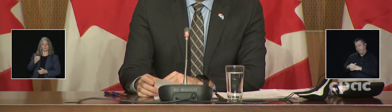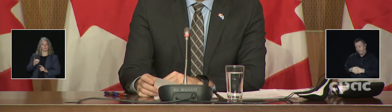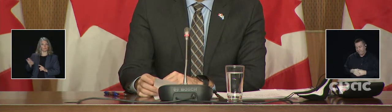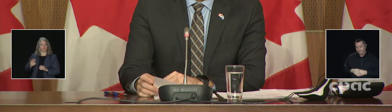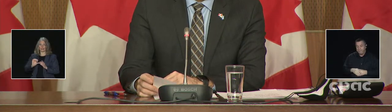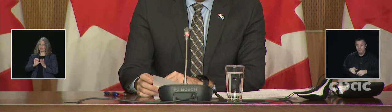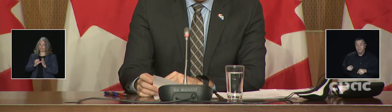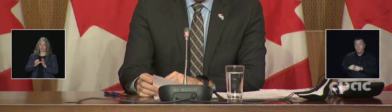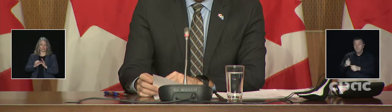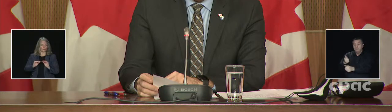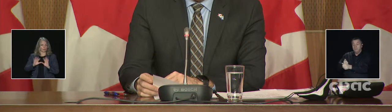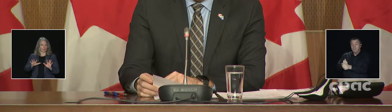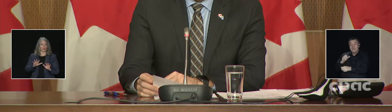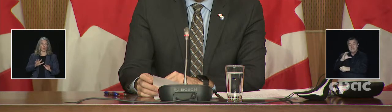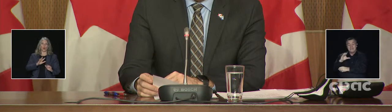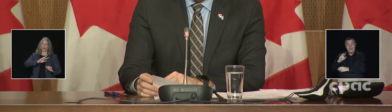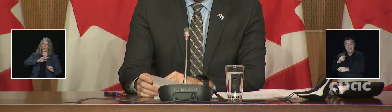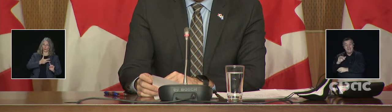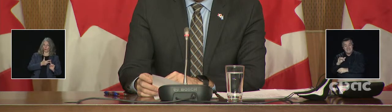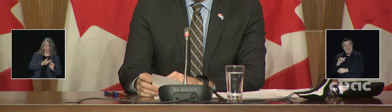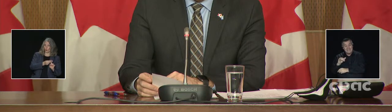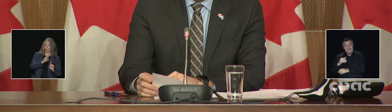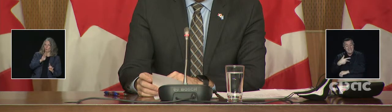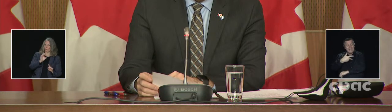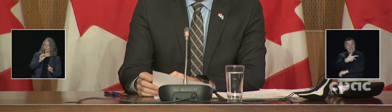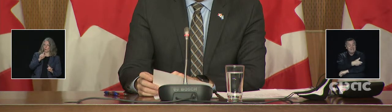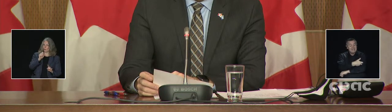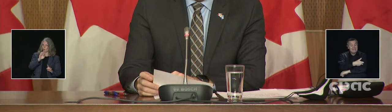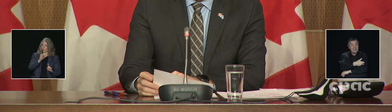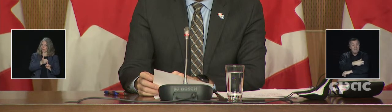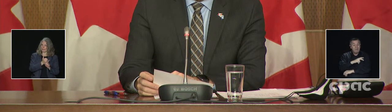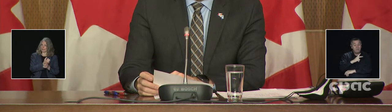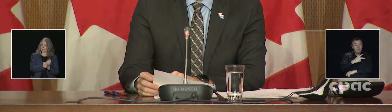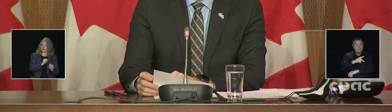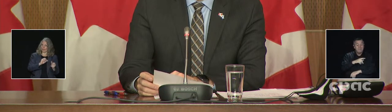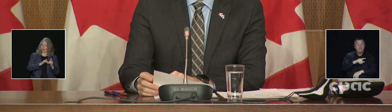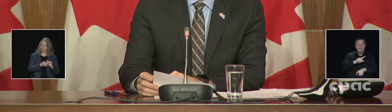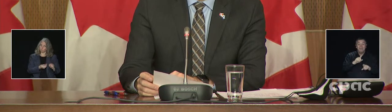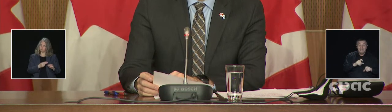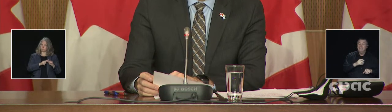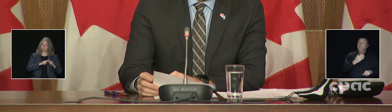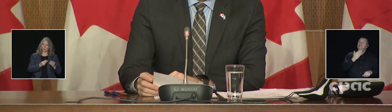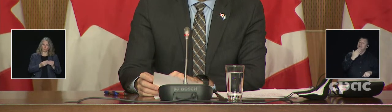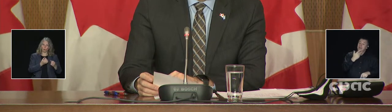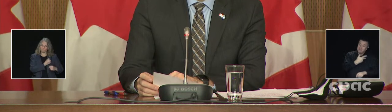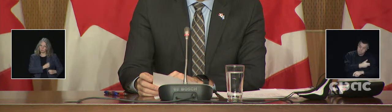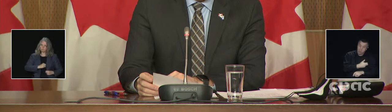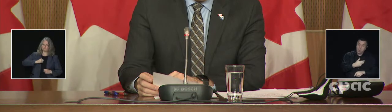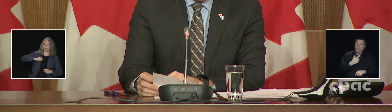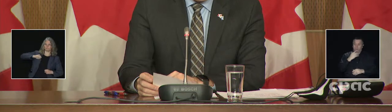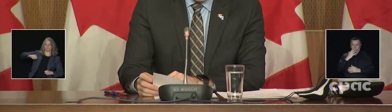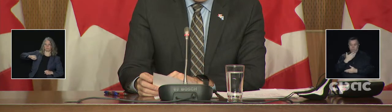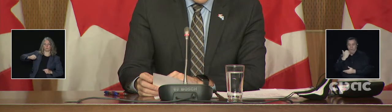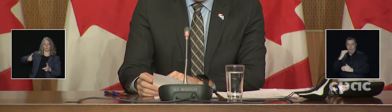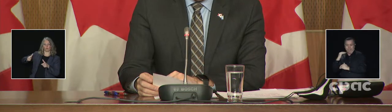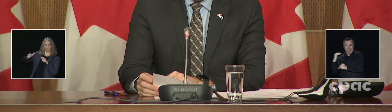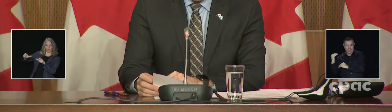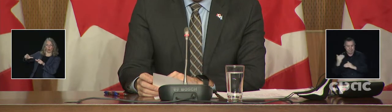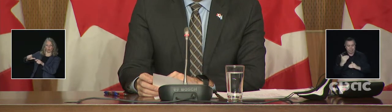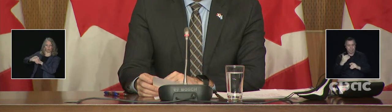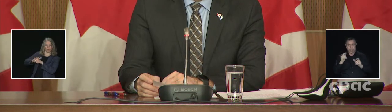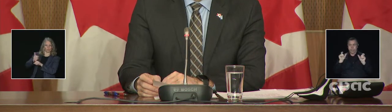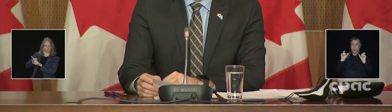booster shots are safe and an effective way of enhancing our collective level of protection against the